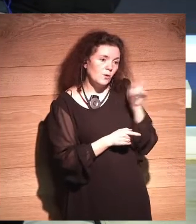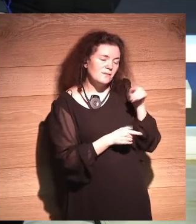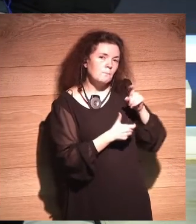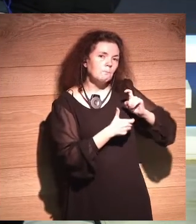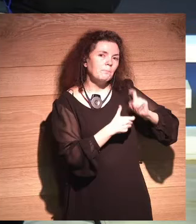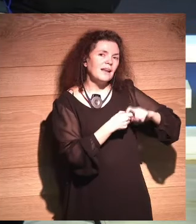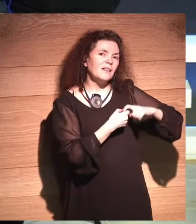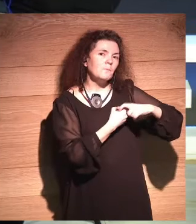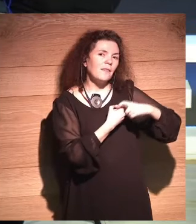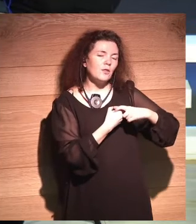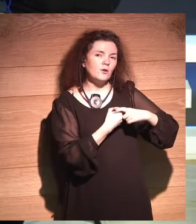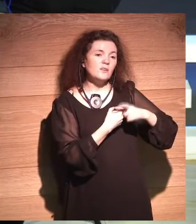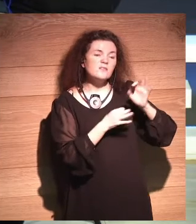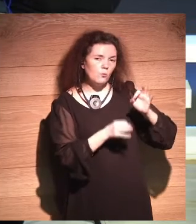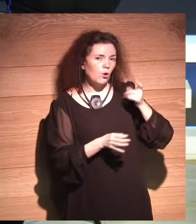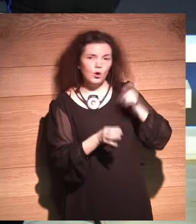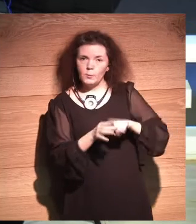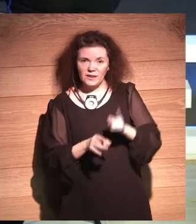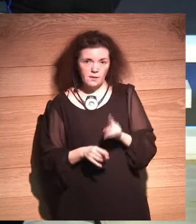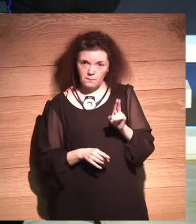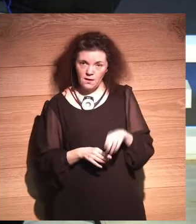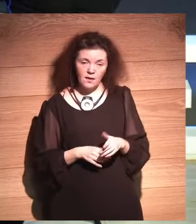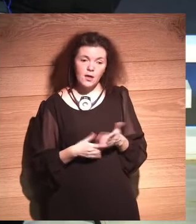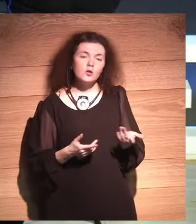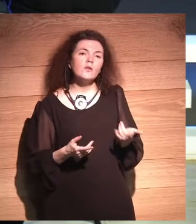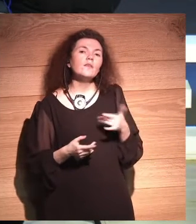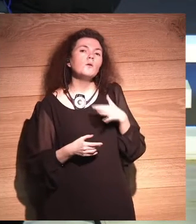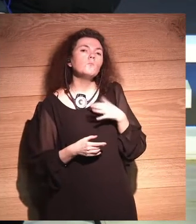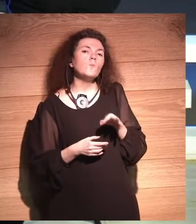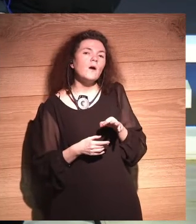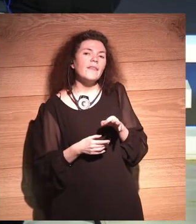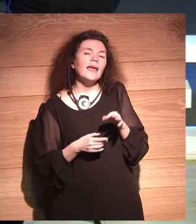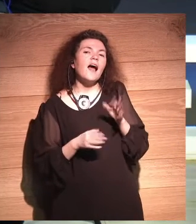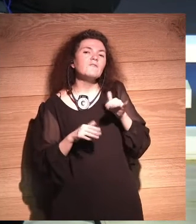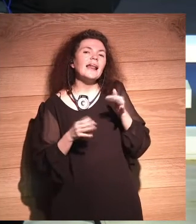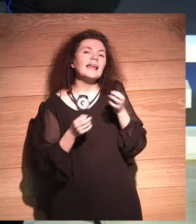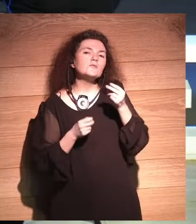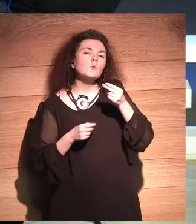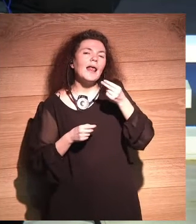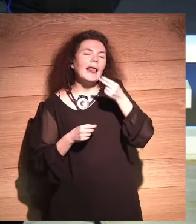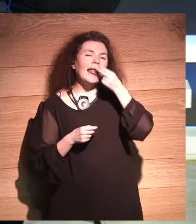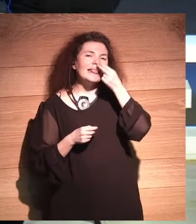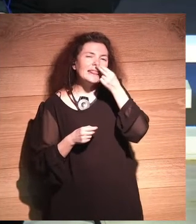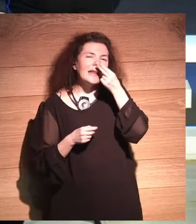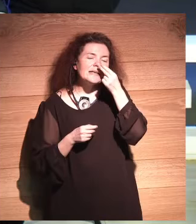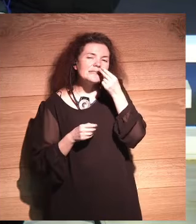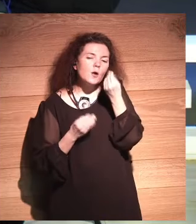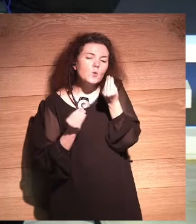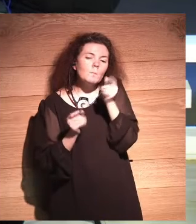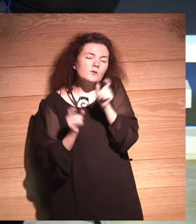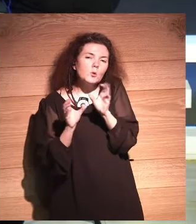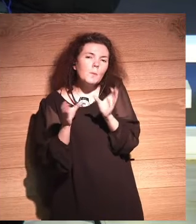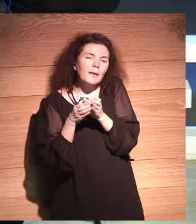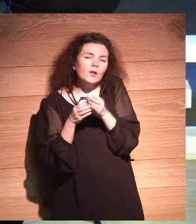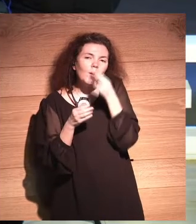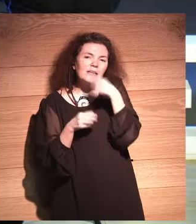a free willing basis or on a voluntary basis, of course, you have to think that they are devoting their time,